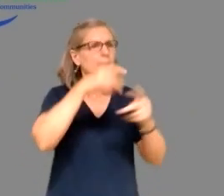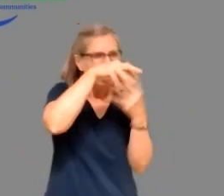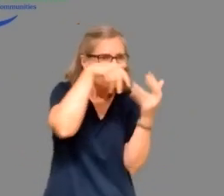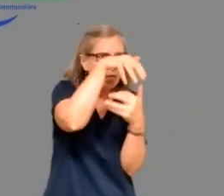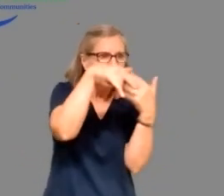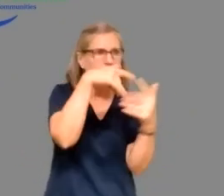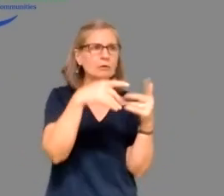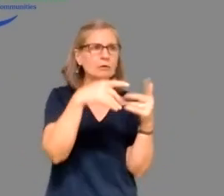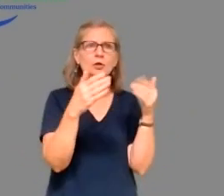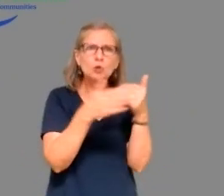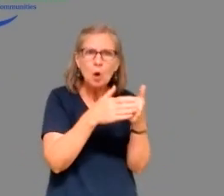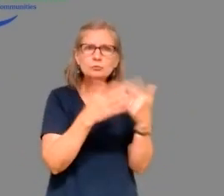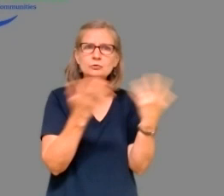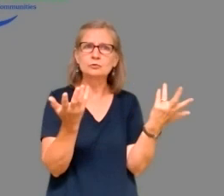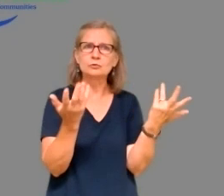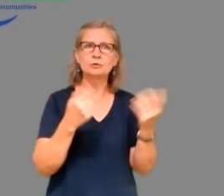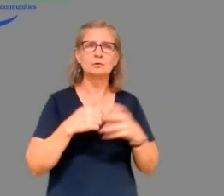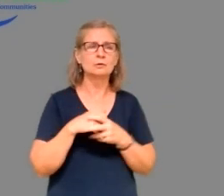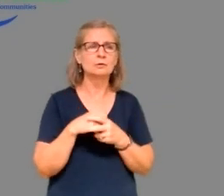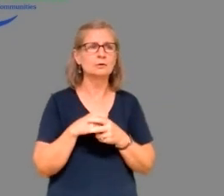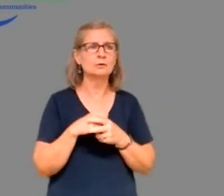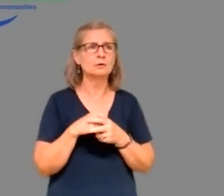proximity to each other. And yep. I mean,